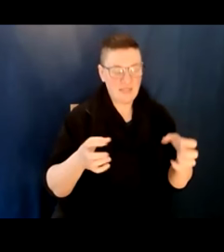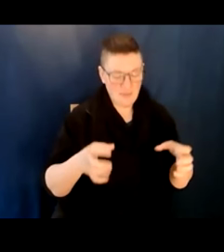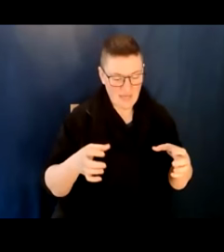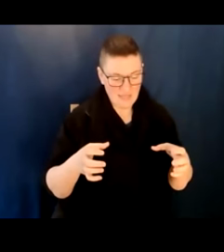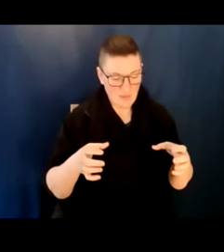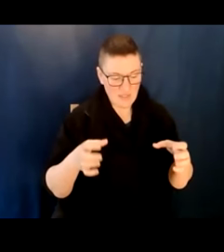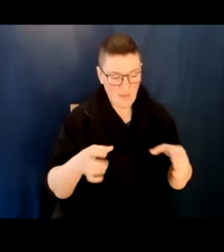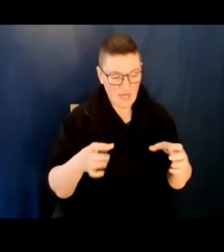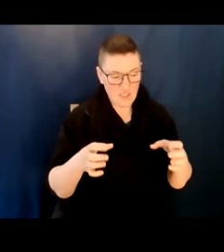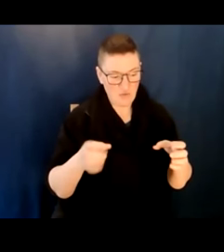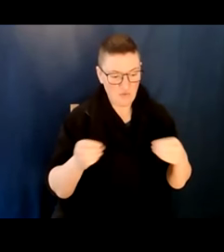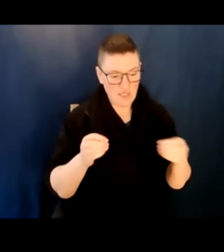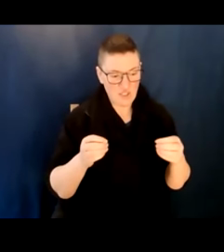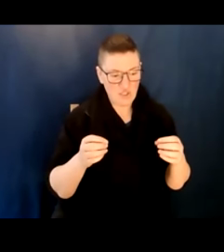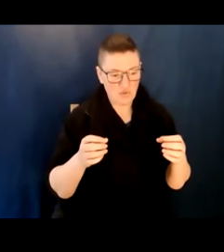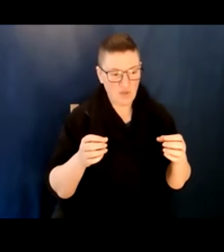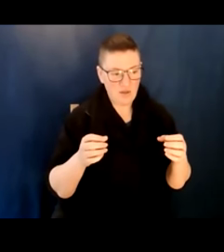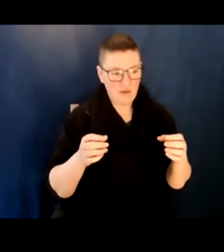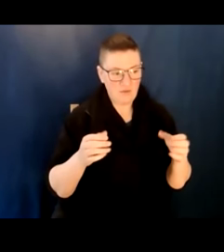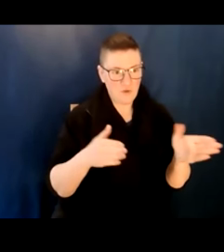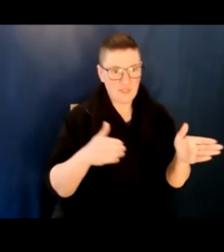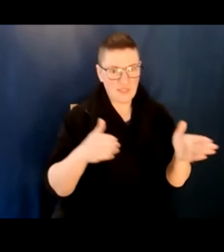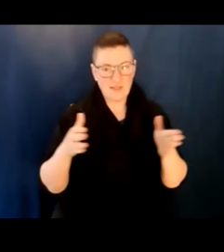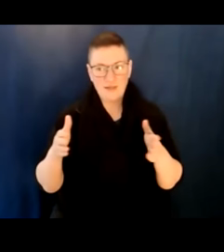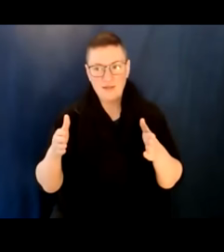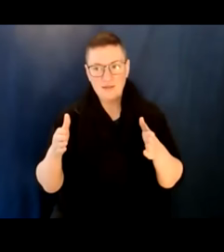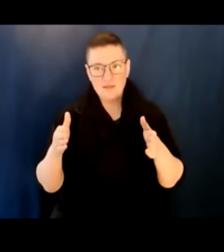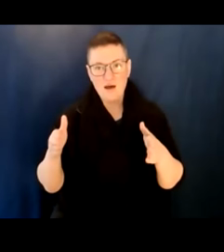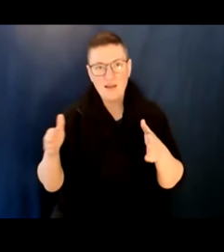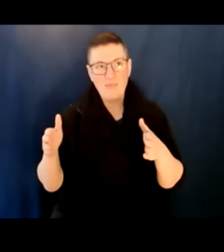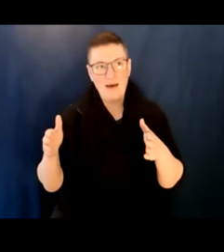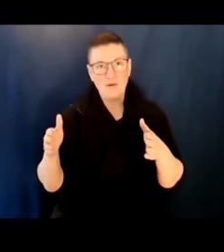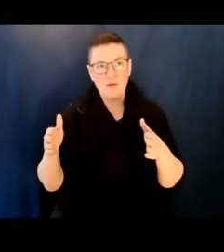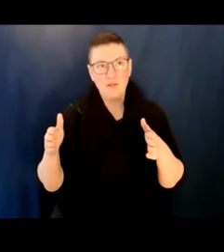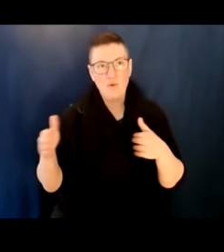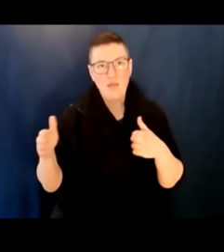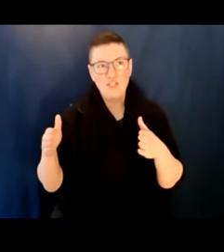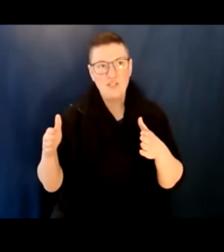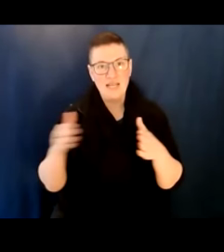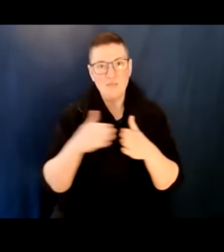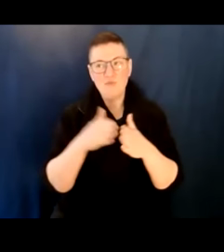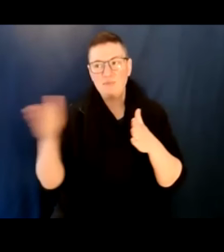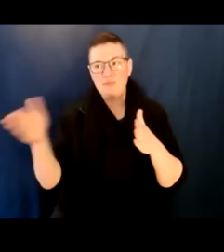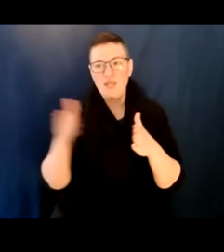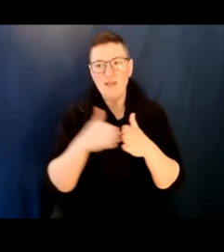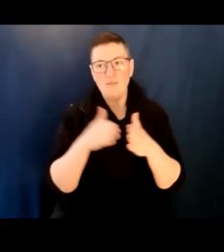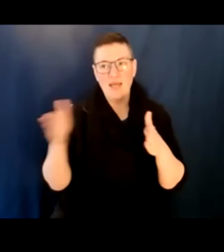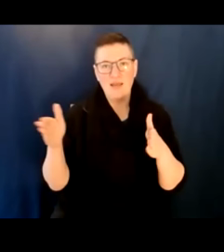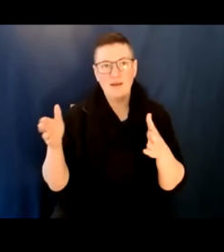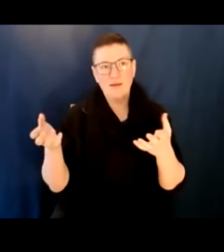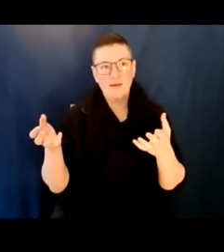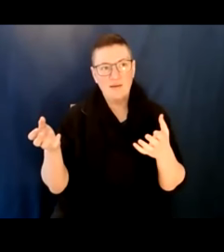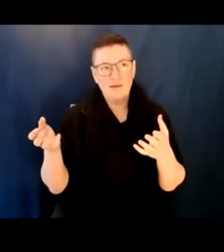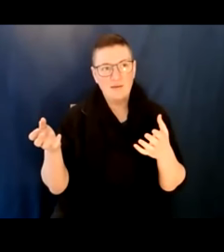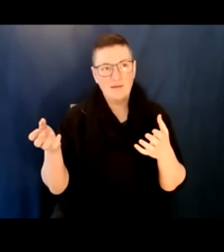talking about something as though it's a location you're in relation to versus talking about locations and movement between them,